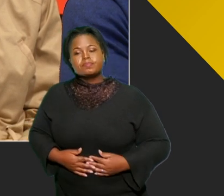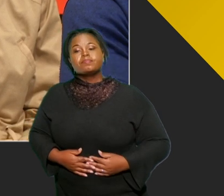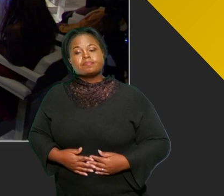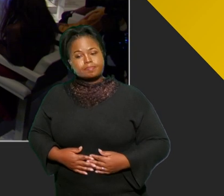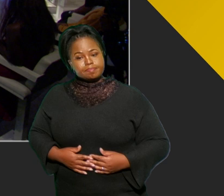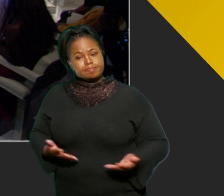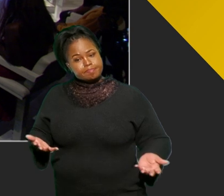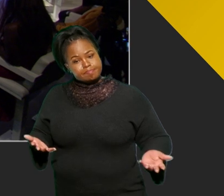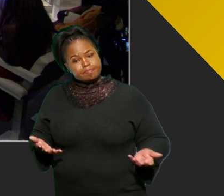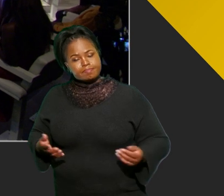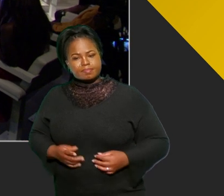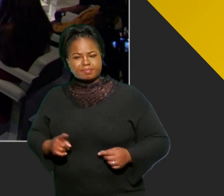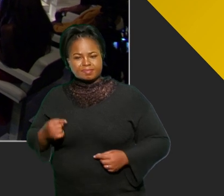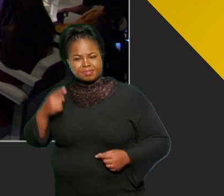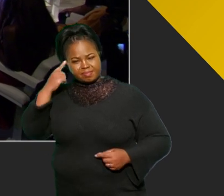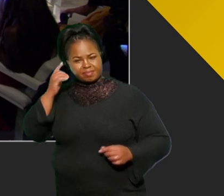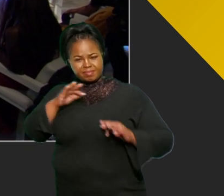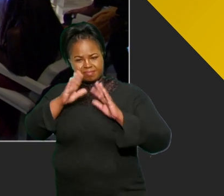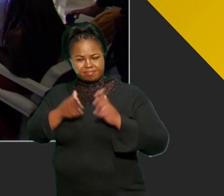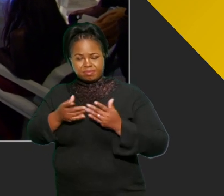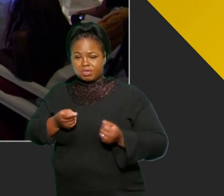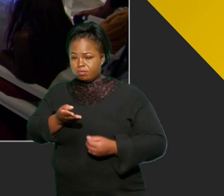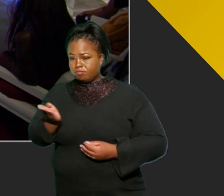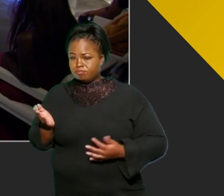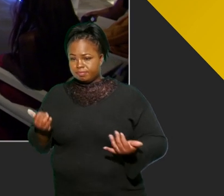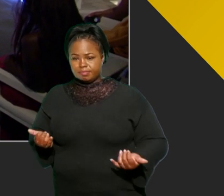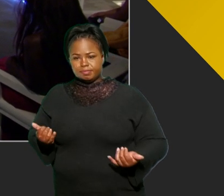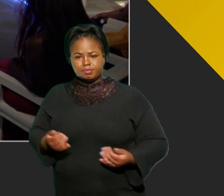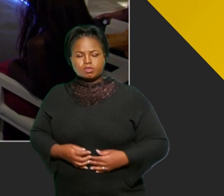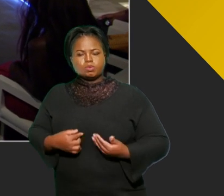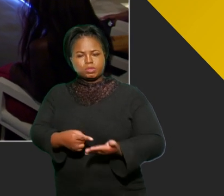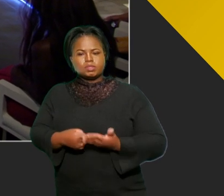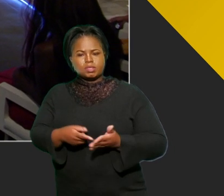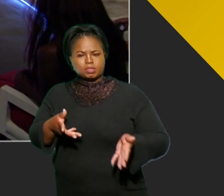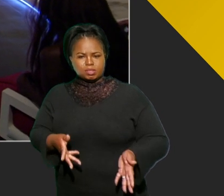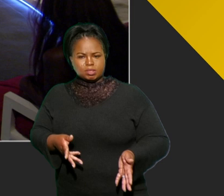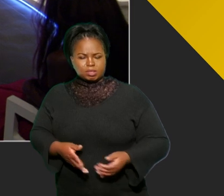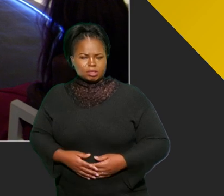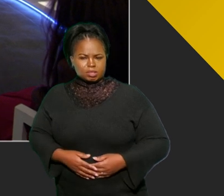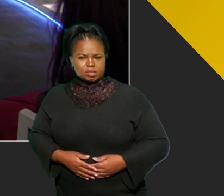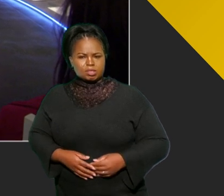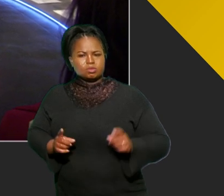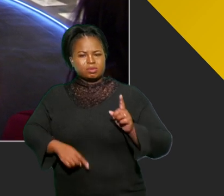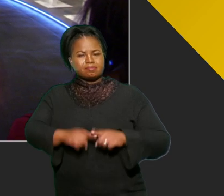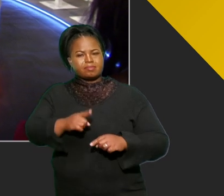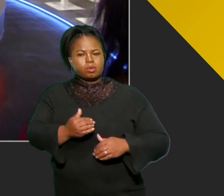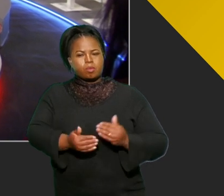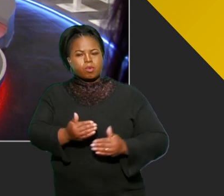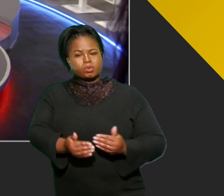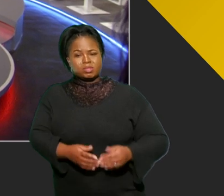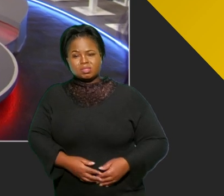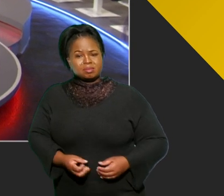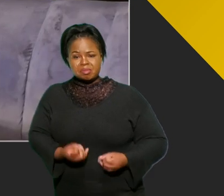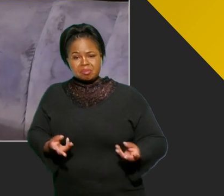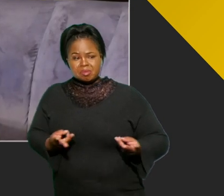Yes, angazi. But I think Melody, it comes back and speaking to the room, it comes back to what we're discussing more couching, even just the eviction process. But ba go